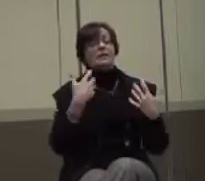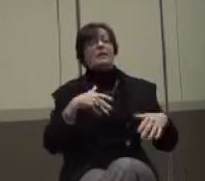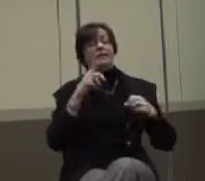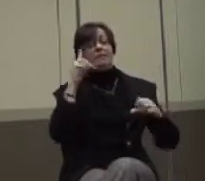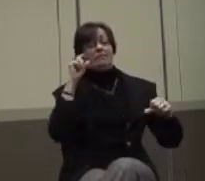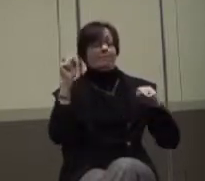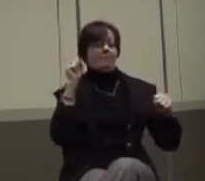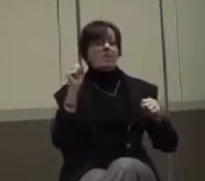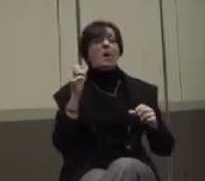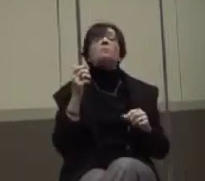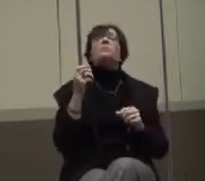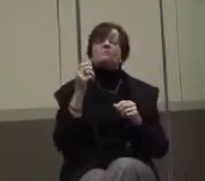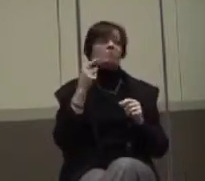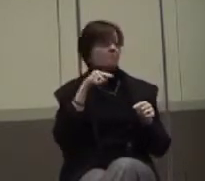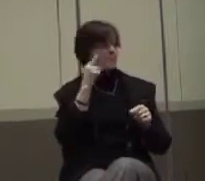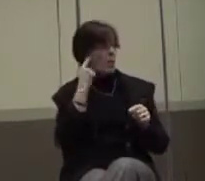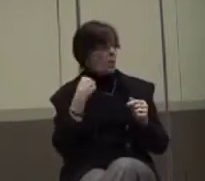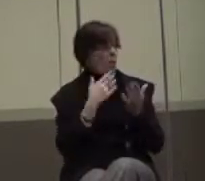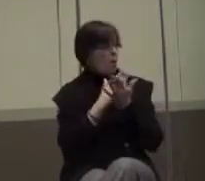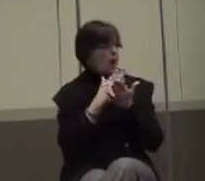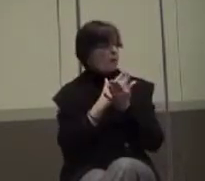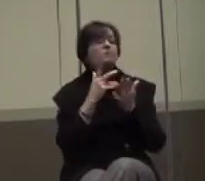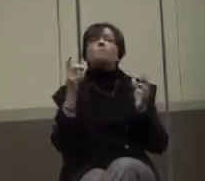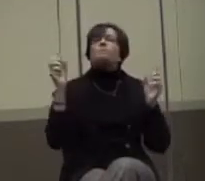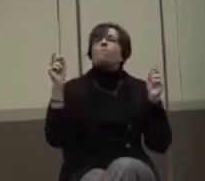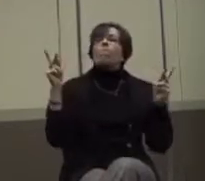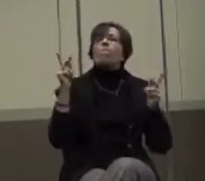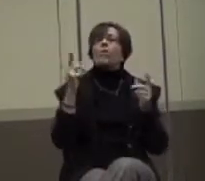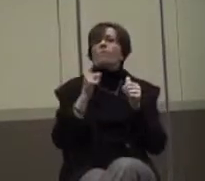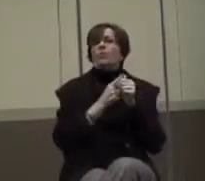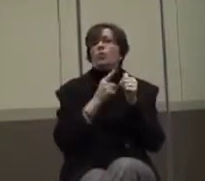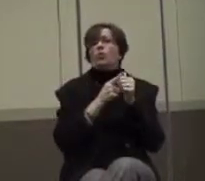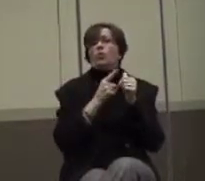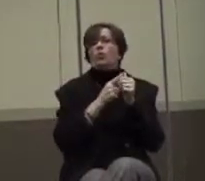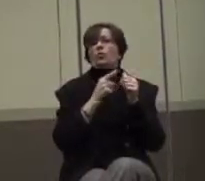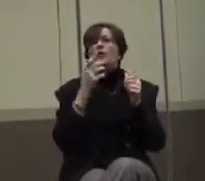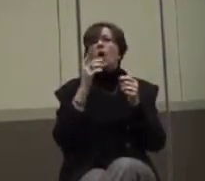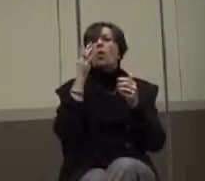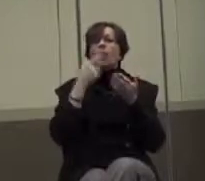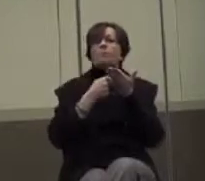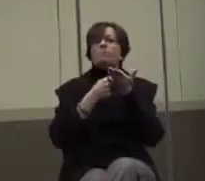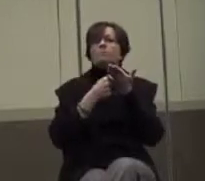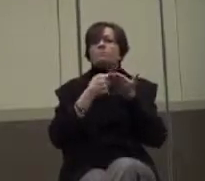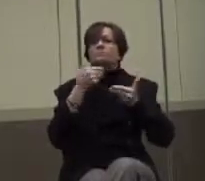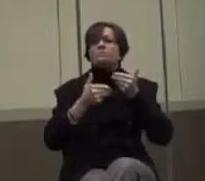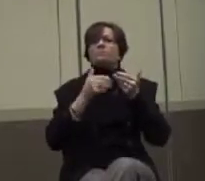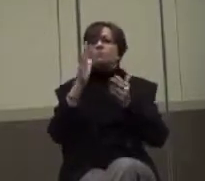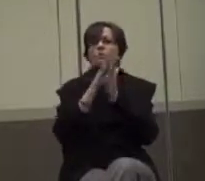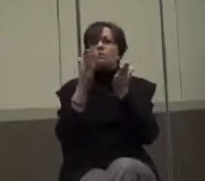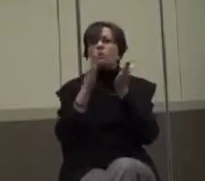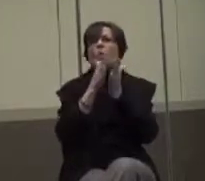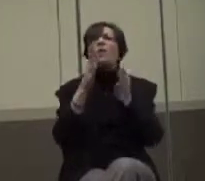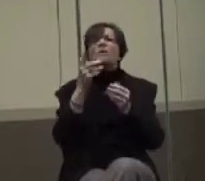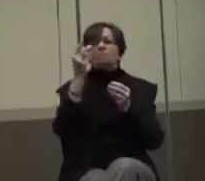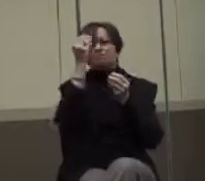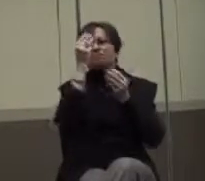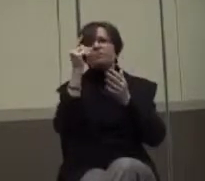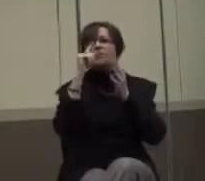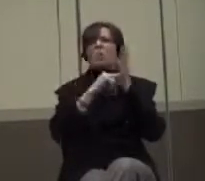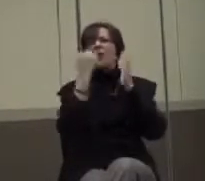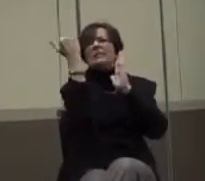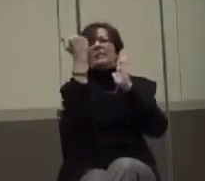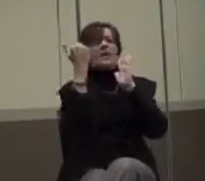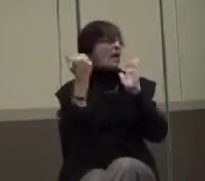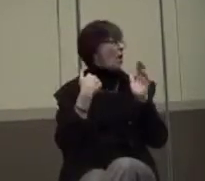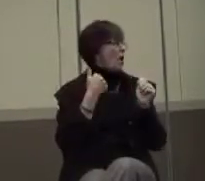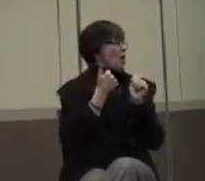Okay, so I want to first off walk you through your booklet just so you know what's there, and I'll try to stay away from things that make